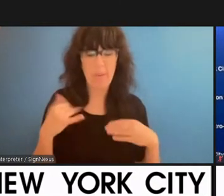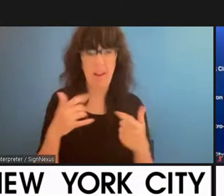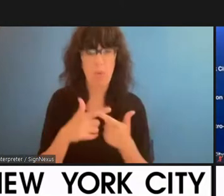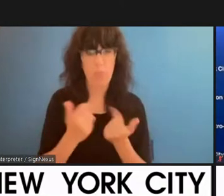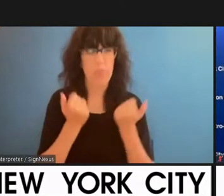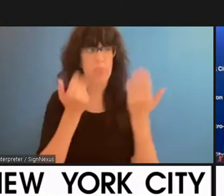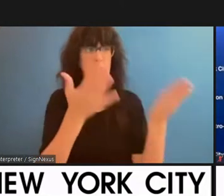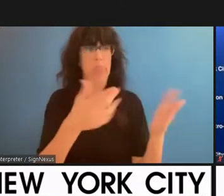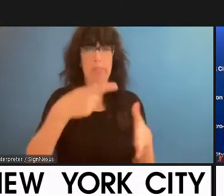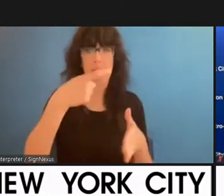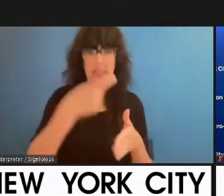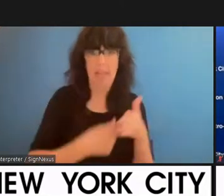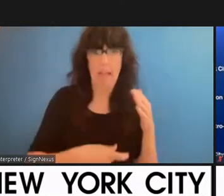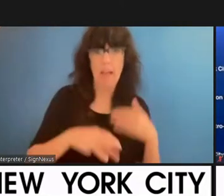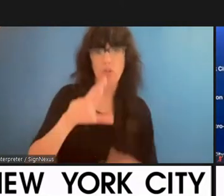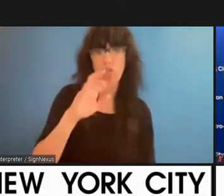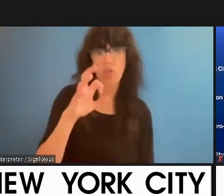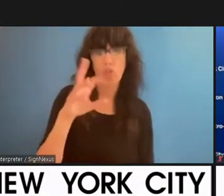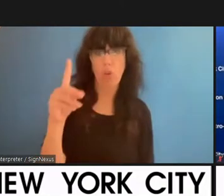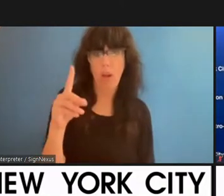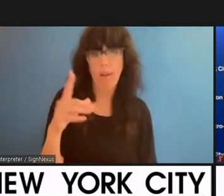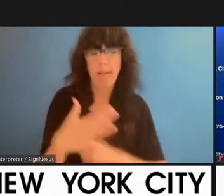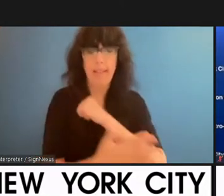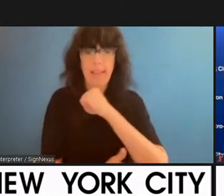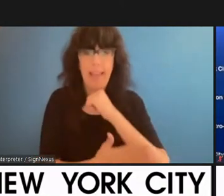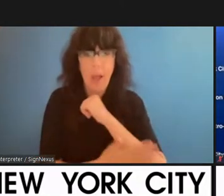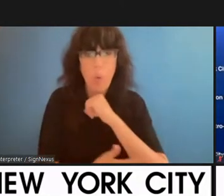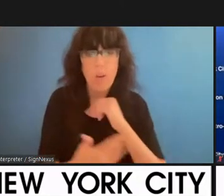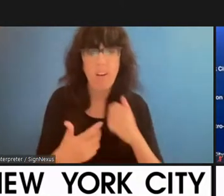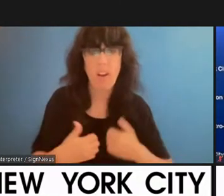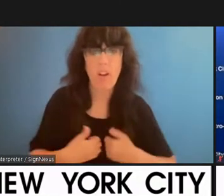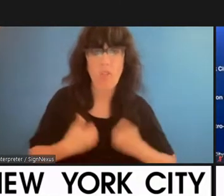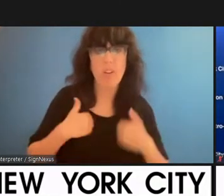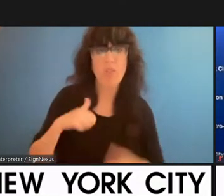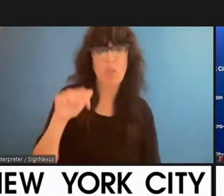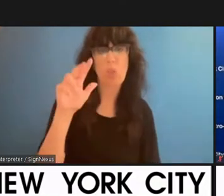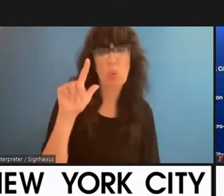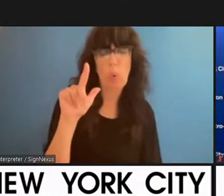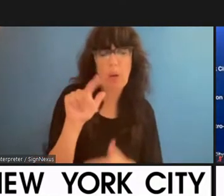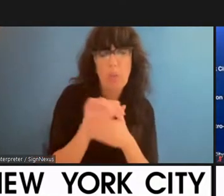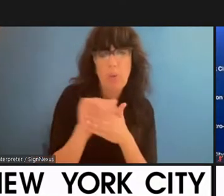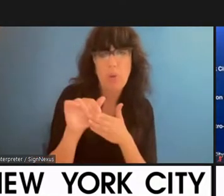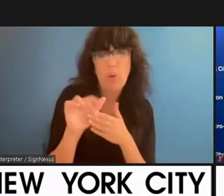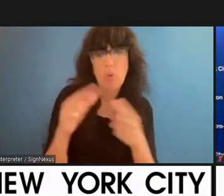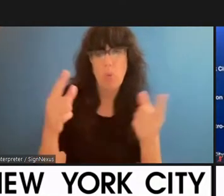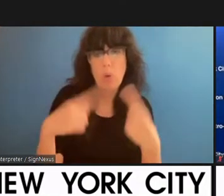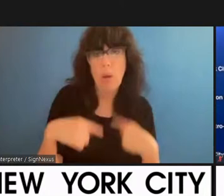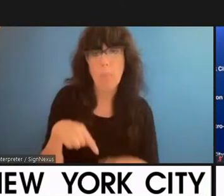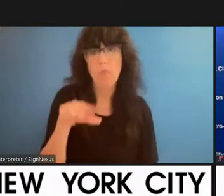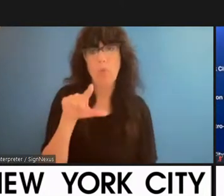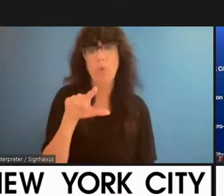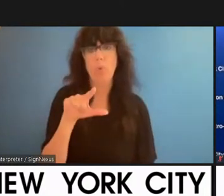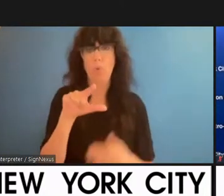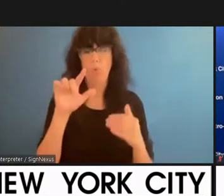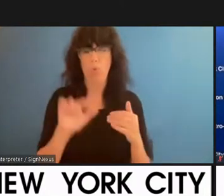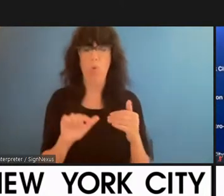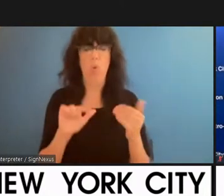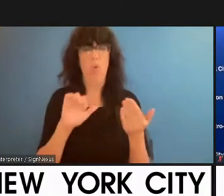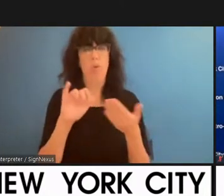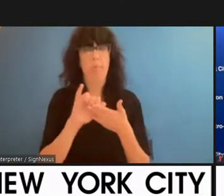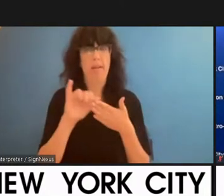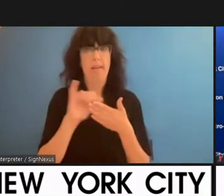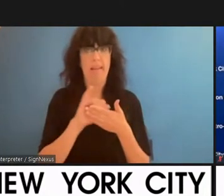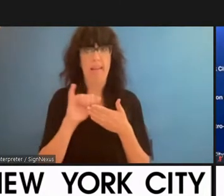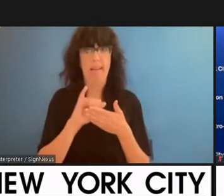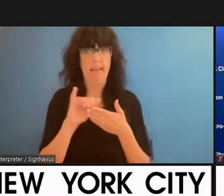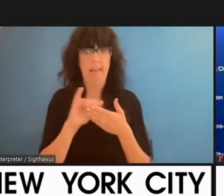rockland county residents at 23 dollars a hit for coming into lower manhattan to go to work that's cops that's